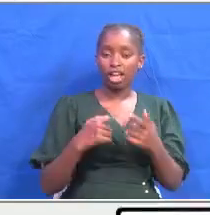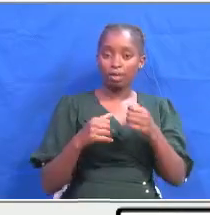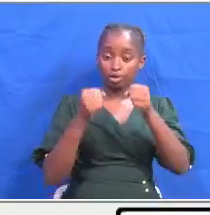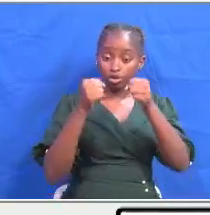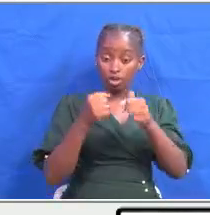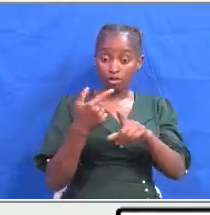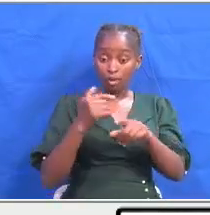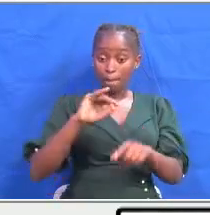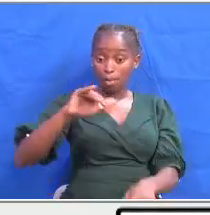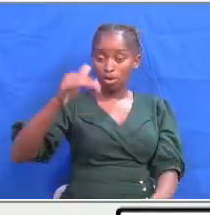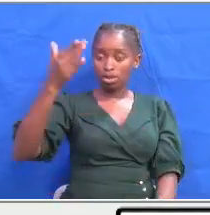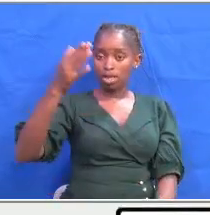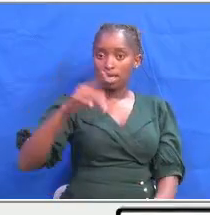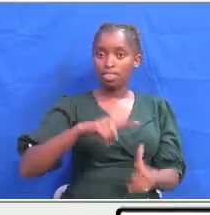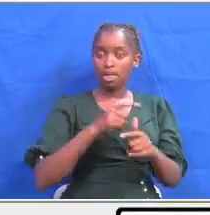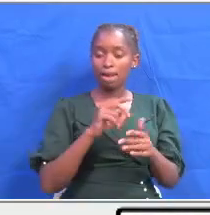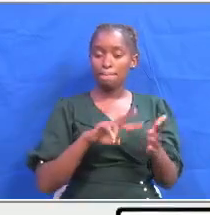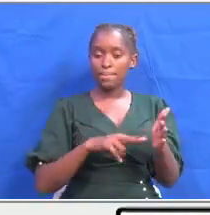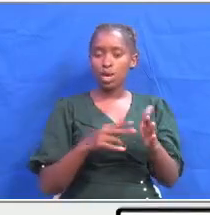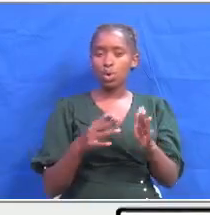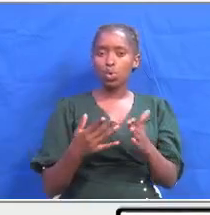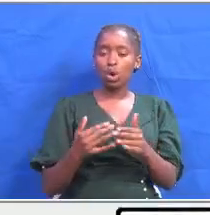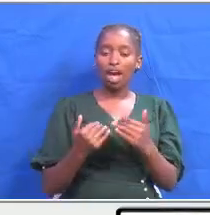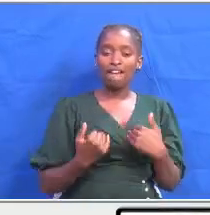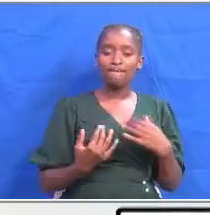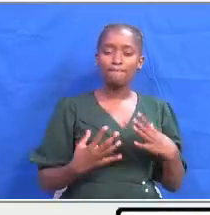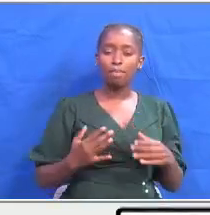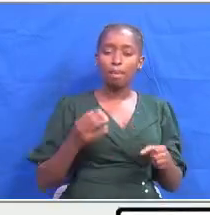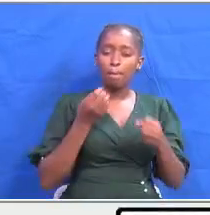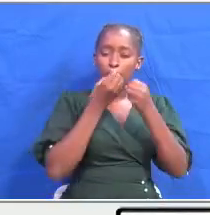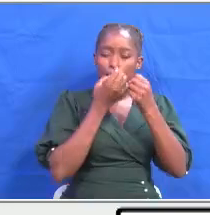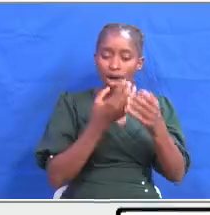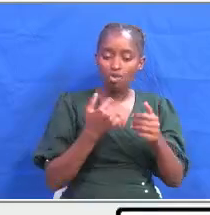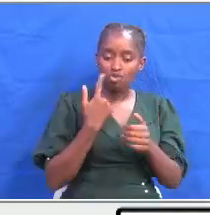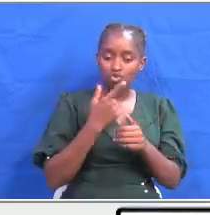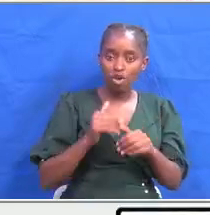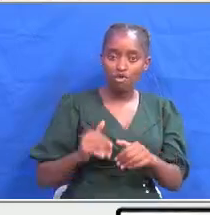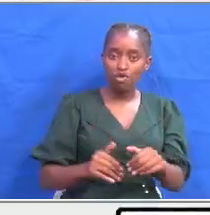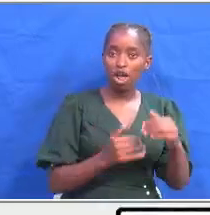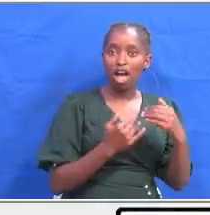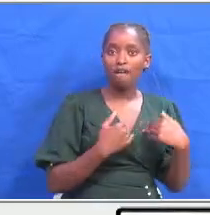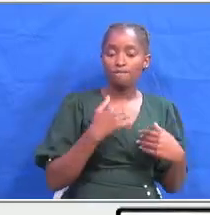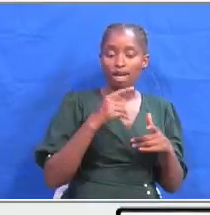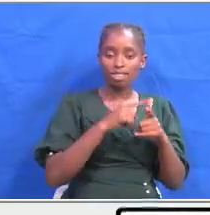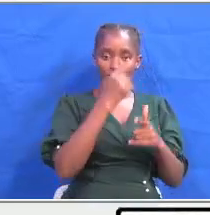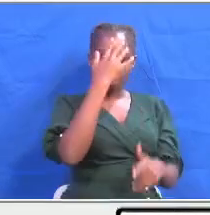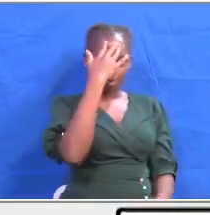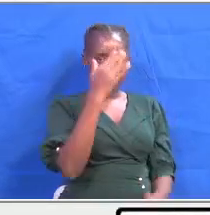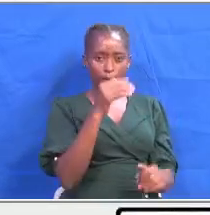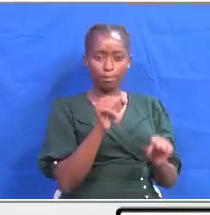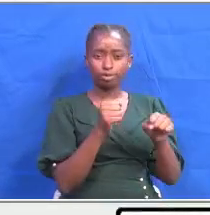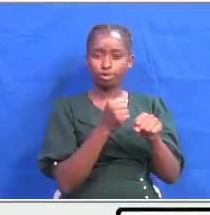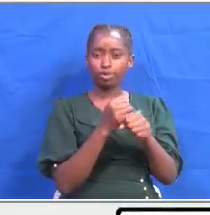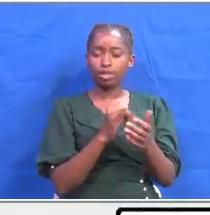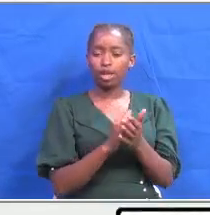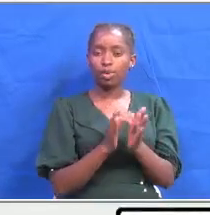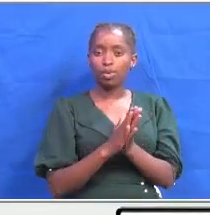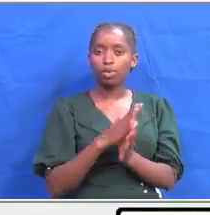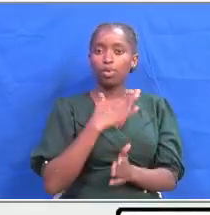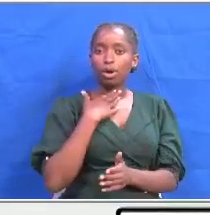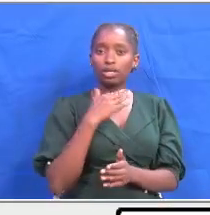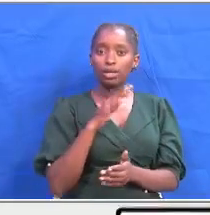mountain tells you he has a following. So why would you trade off that with a view of trying to to be a